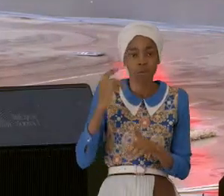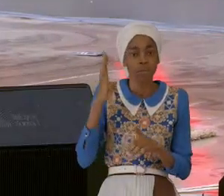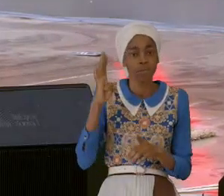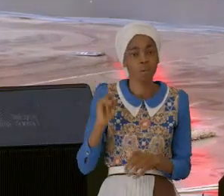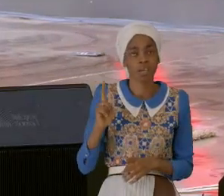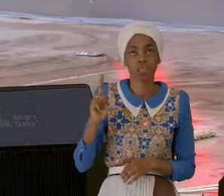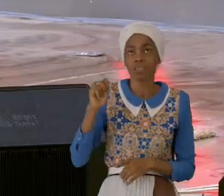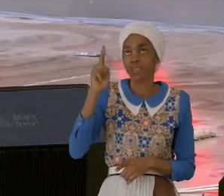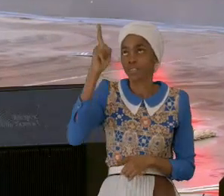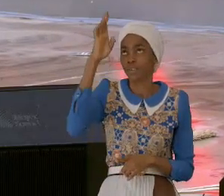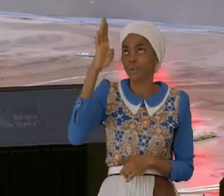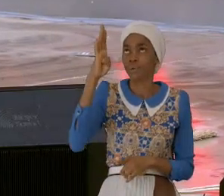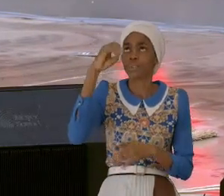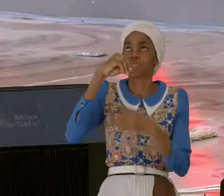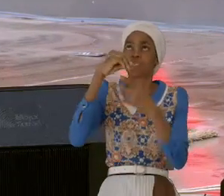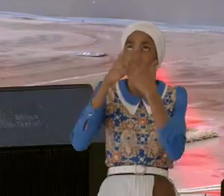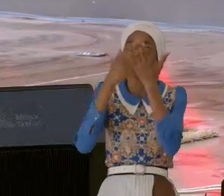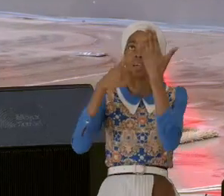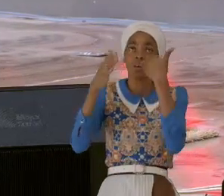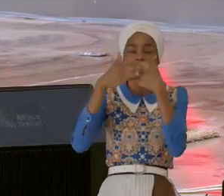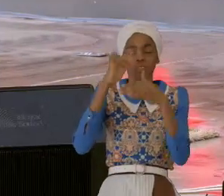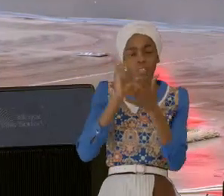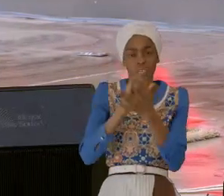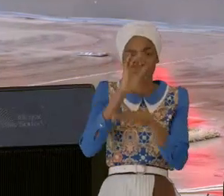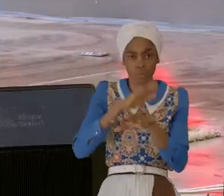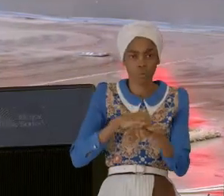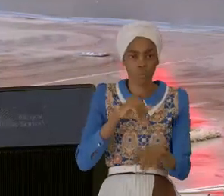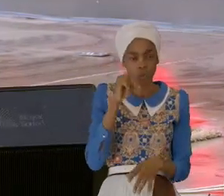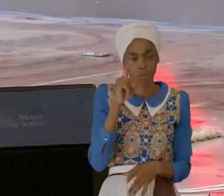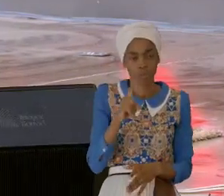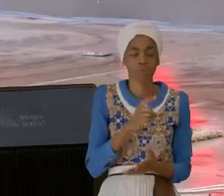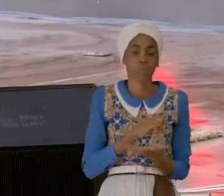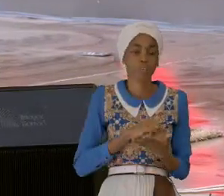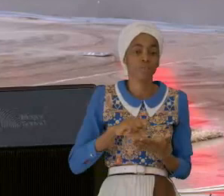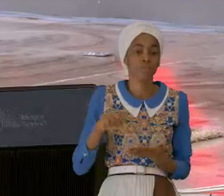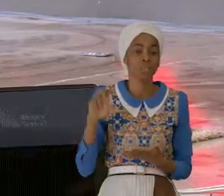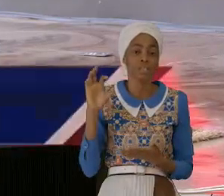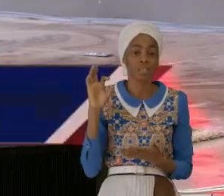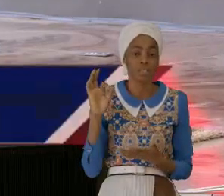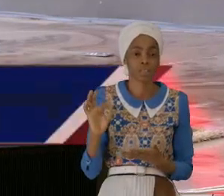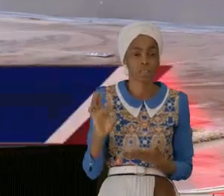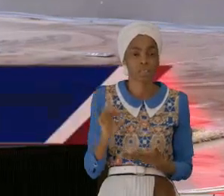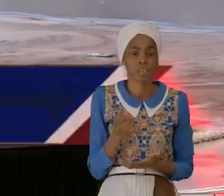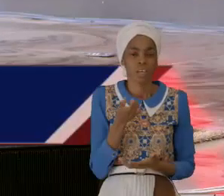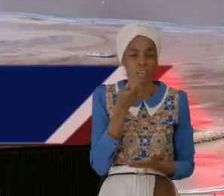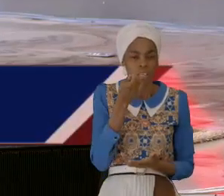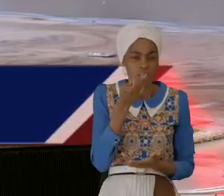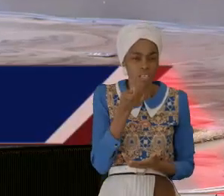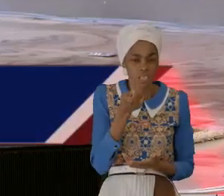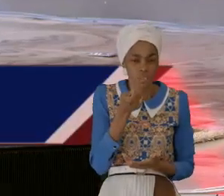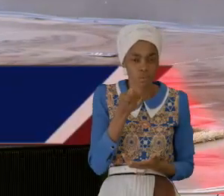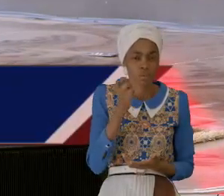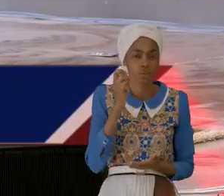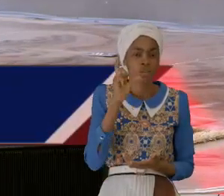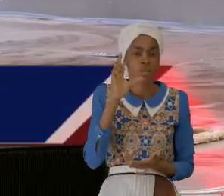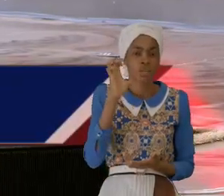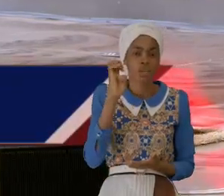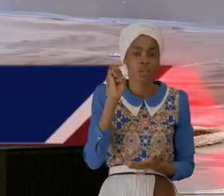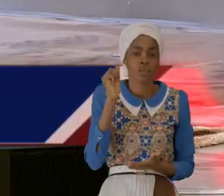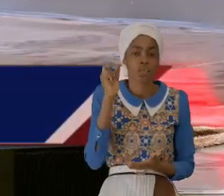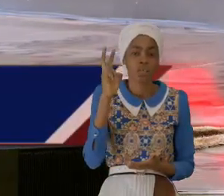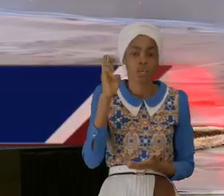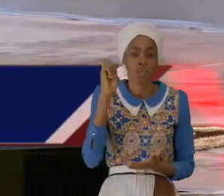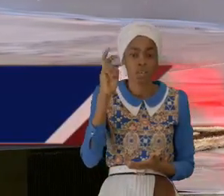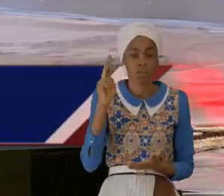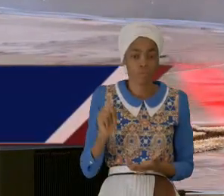in heaven that called you. Verse 9, a little leaven leaveneth the